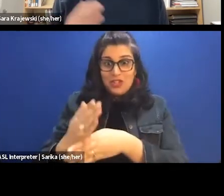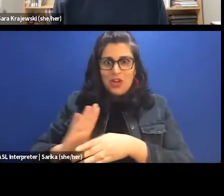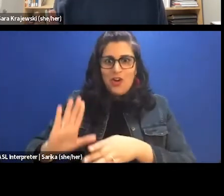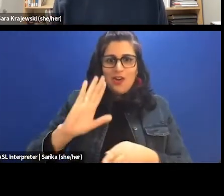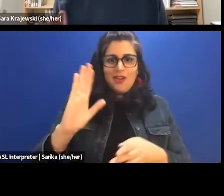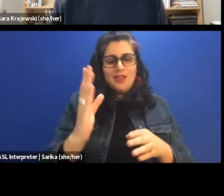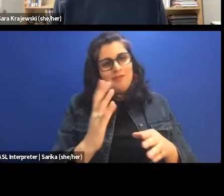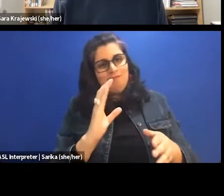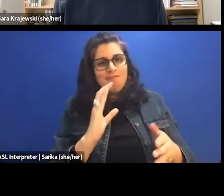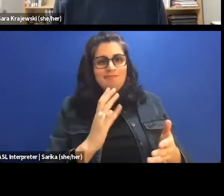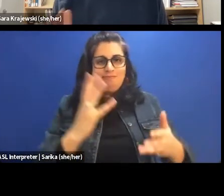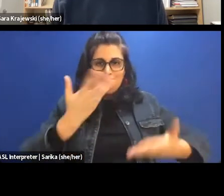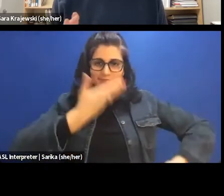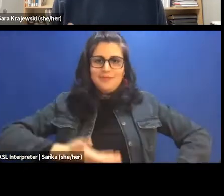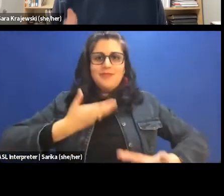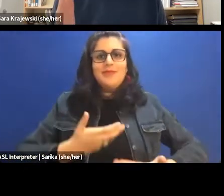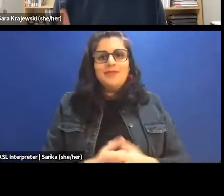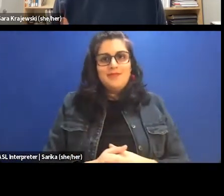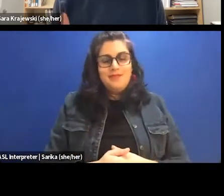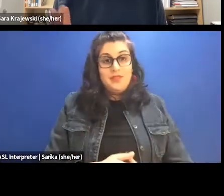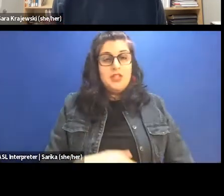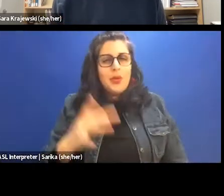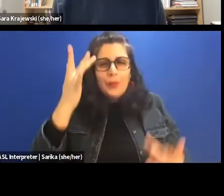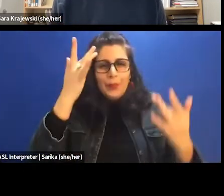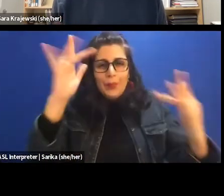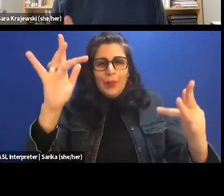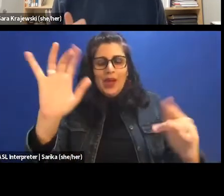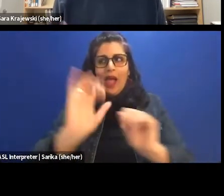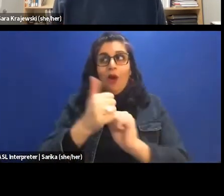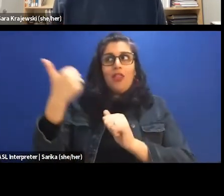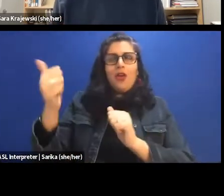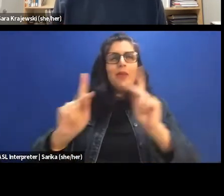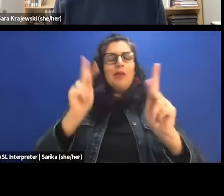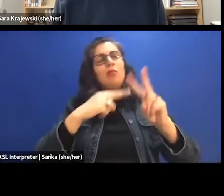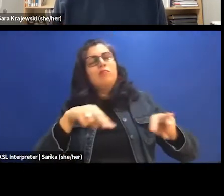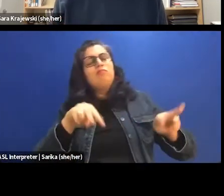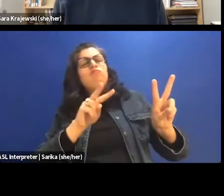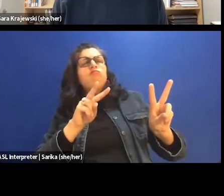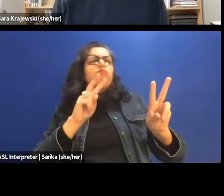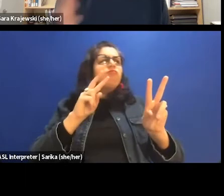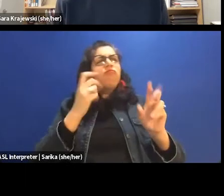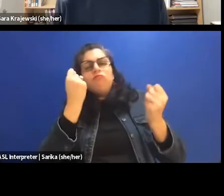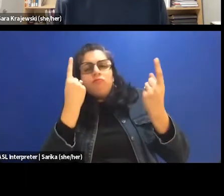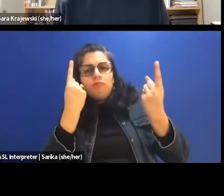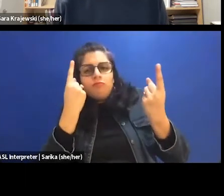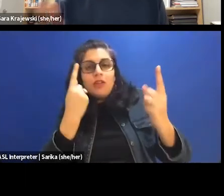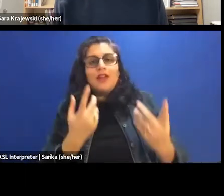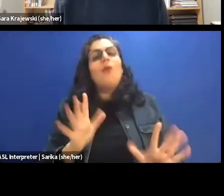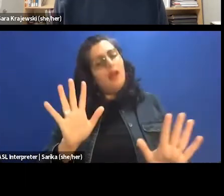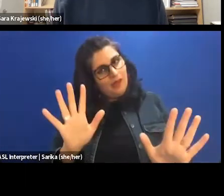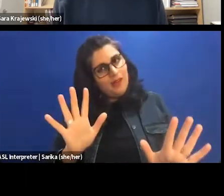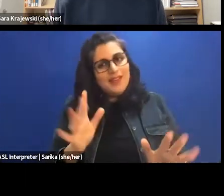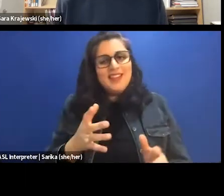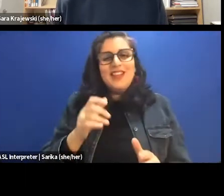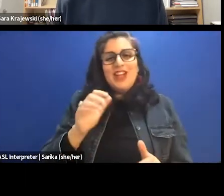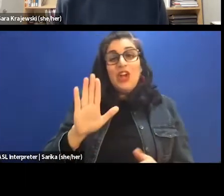was particularly canny in understanding how others would perceive her through these pictures. I mean, after all, she was the